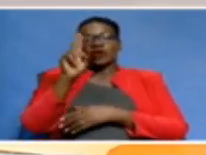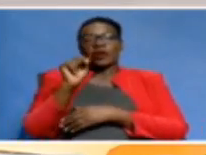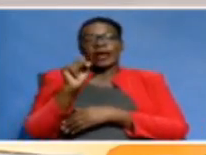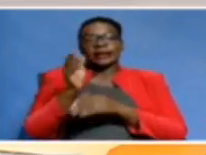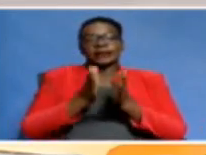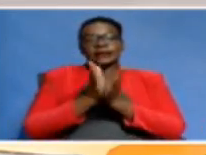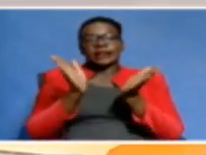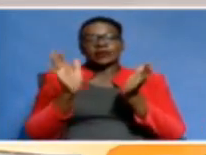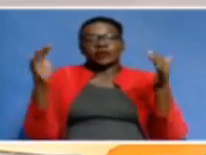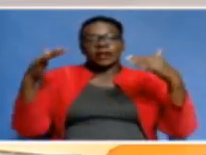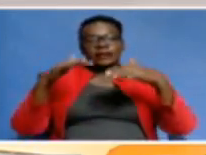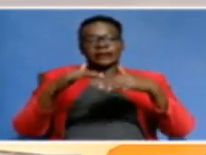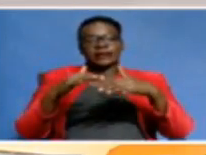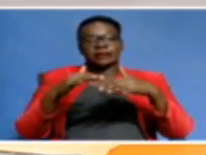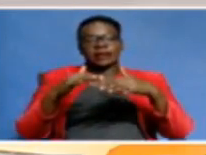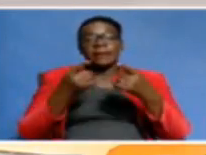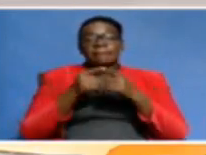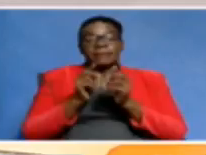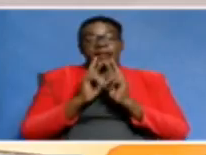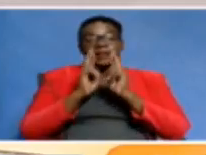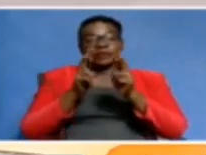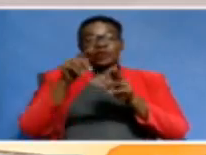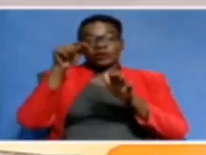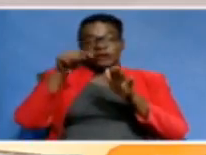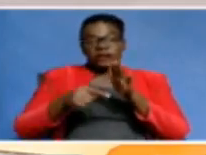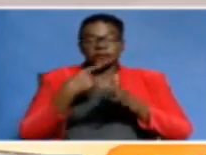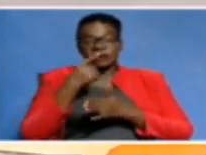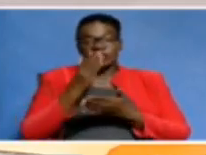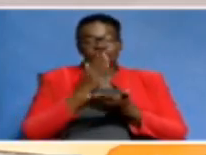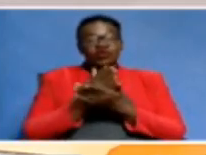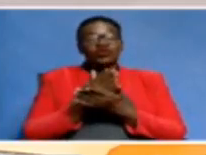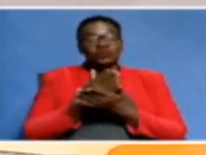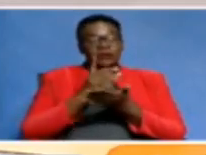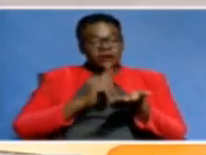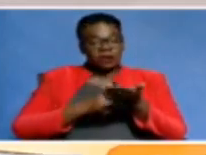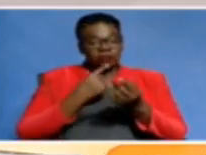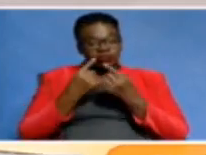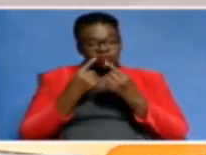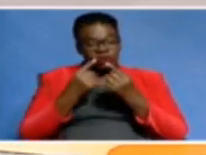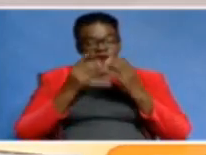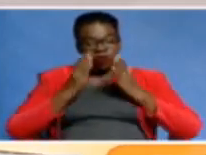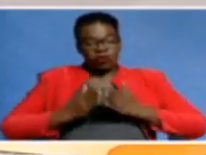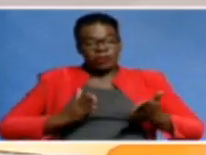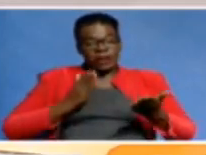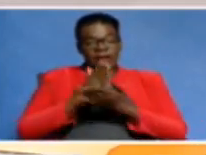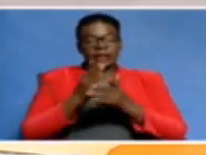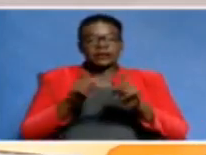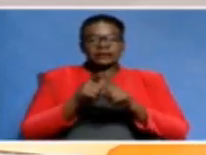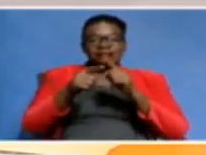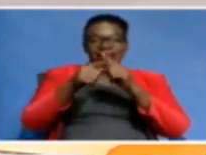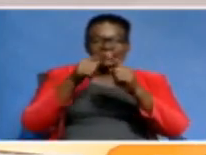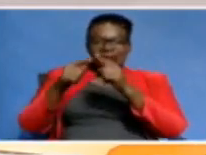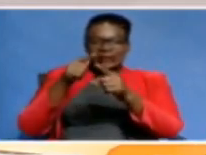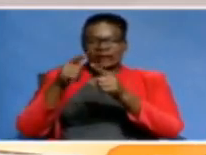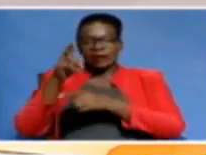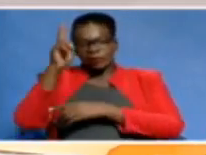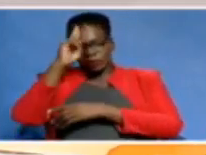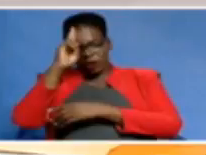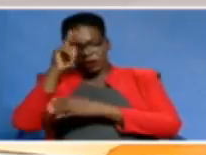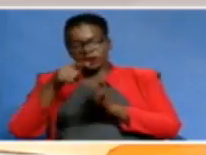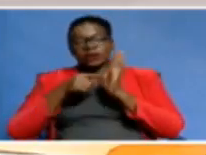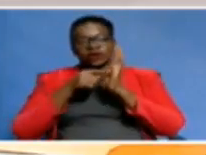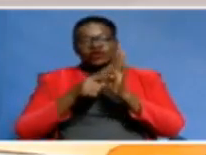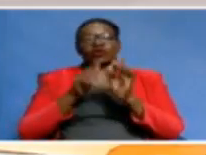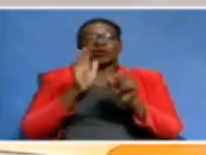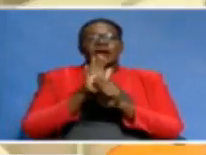General Assembly. But as Makori Ongechi reports, it is talk of human rights abuses, such as extrajudicial killings, that characterized the